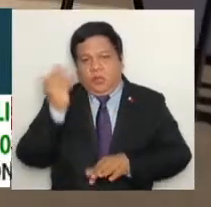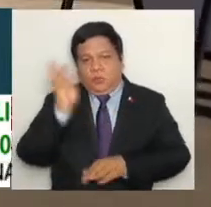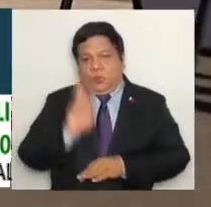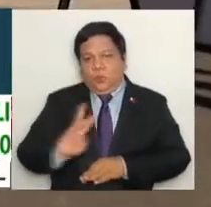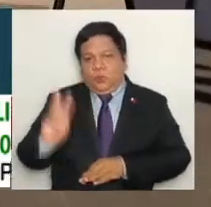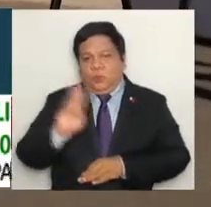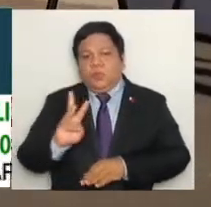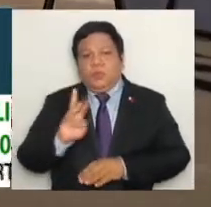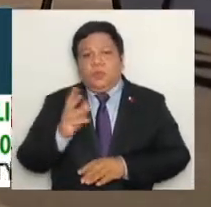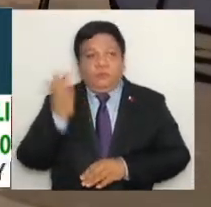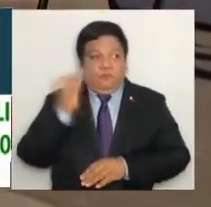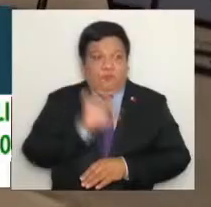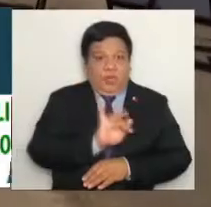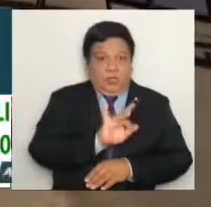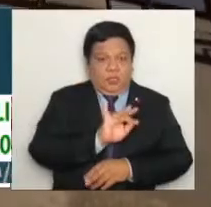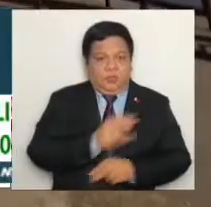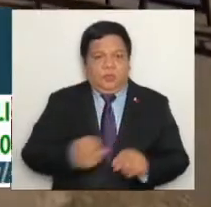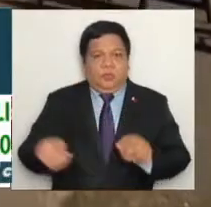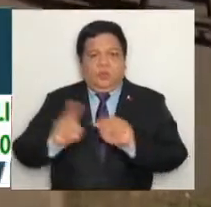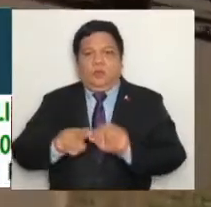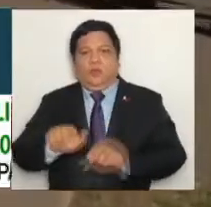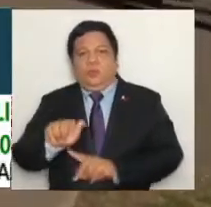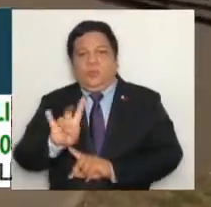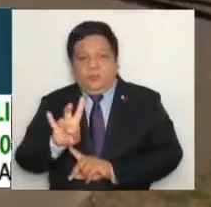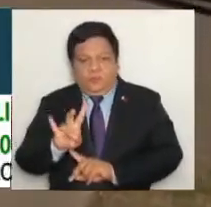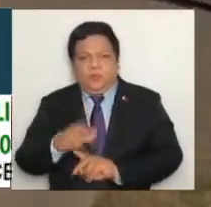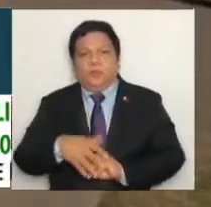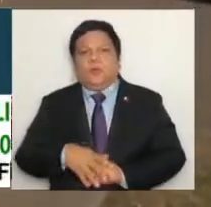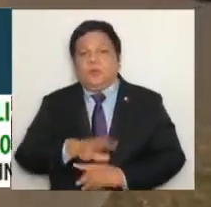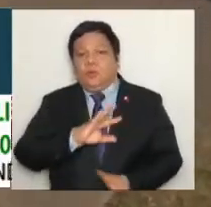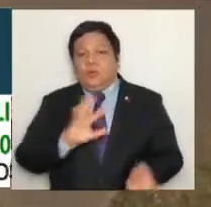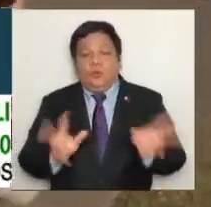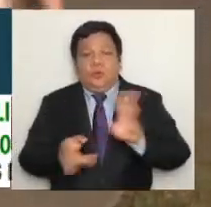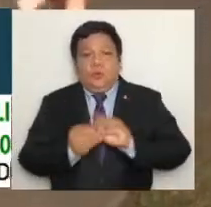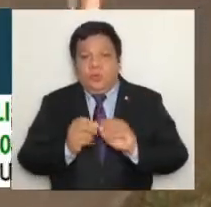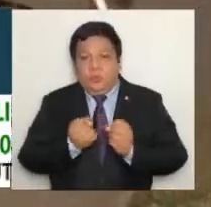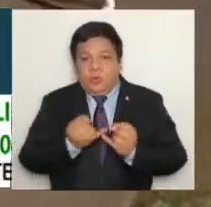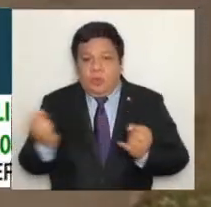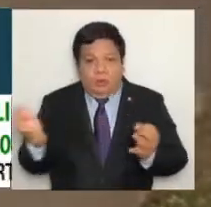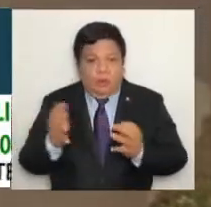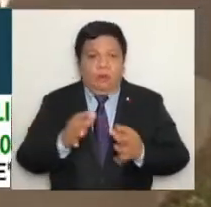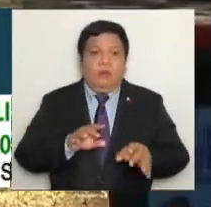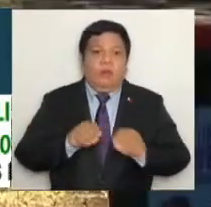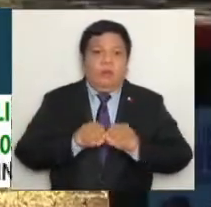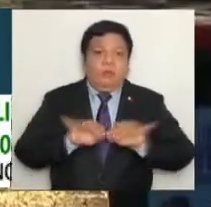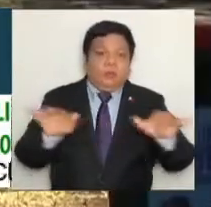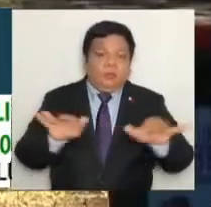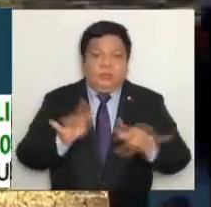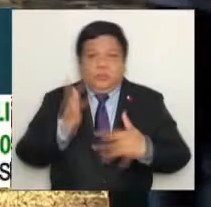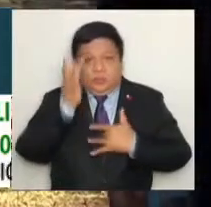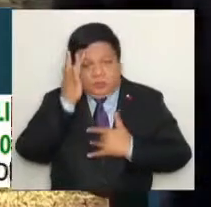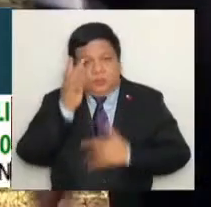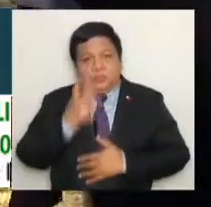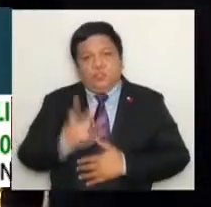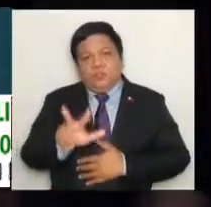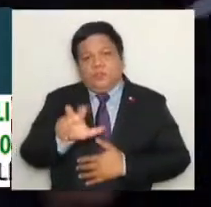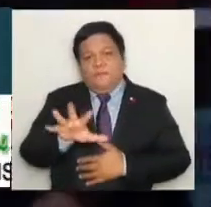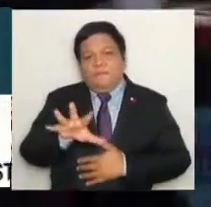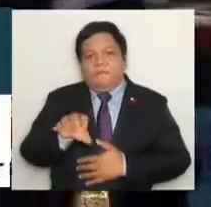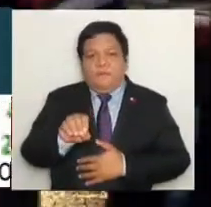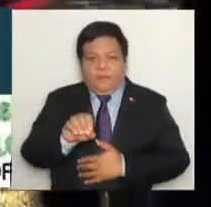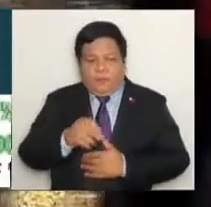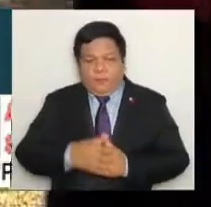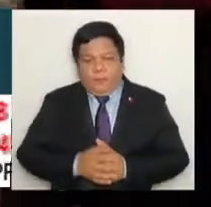from 18 the day before. The total number of infections in the latest outbreak there has reached